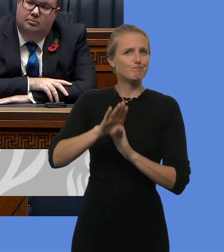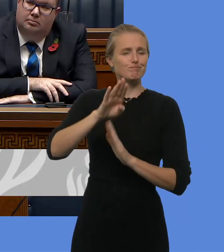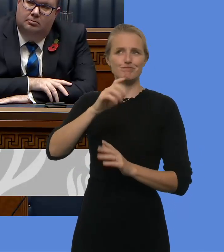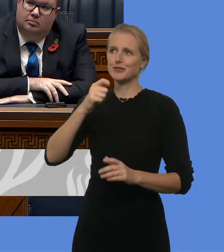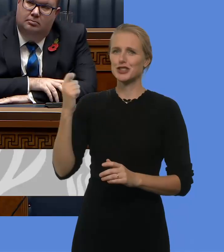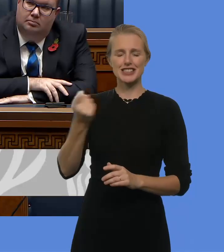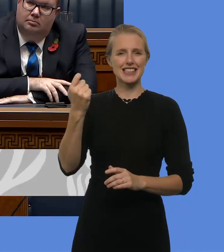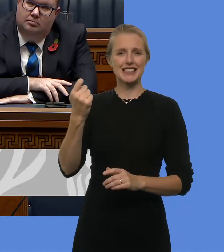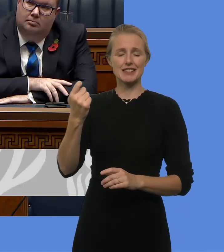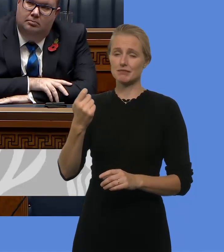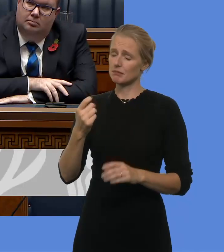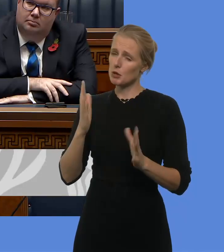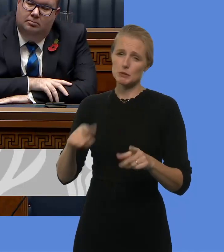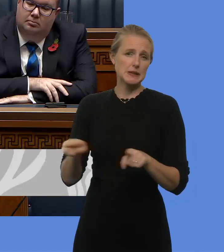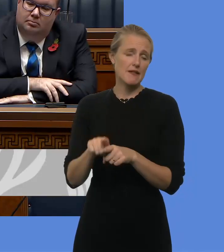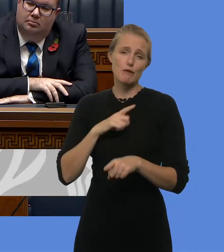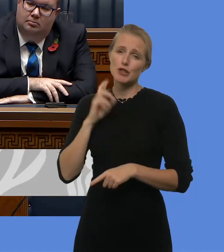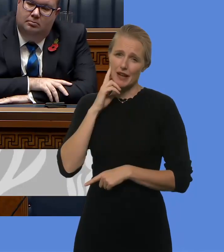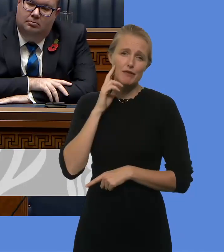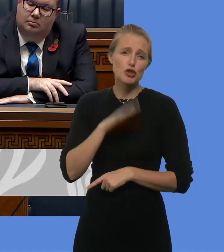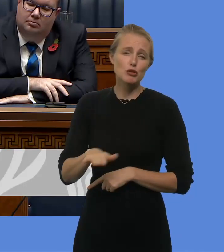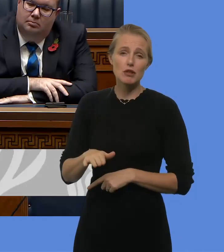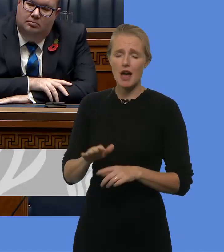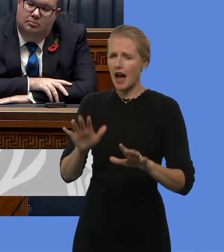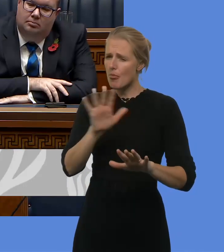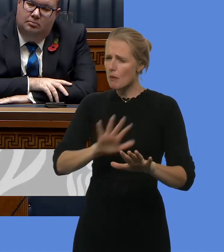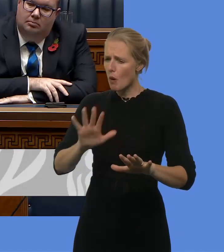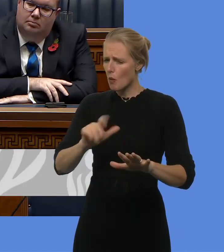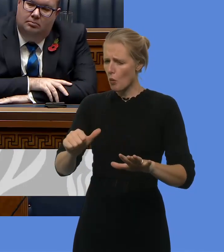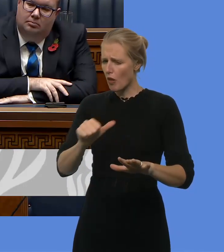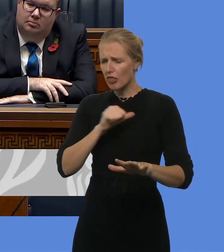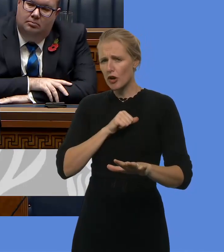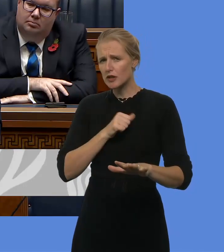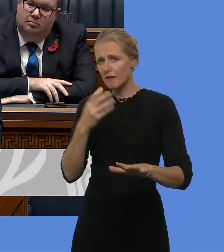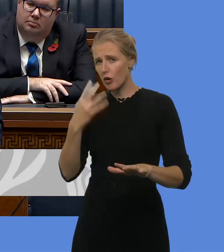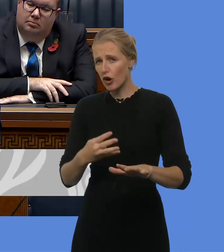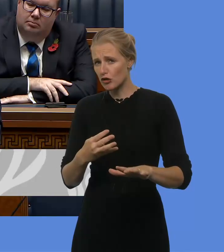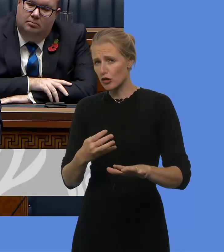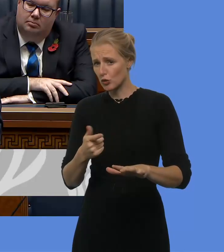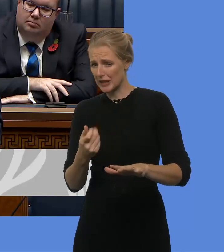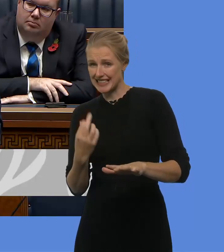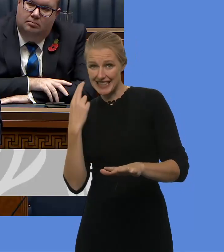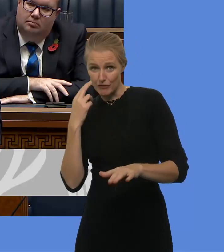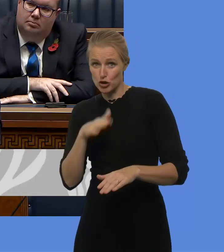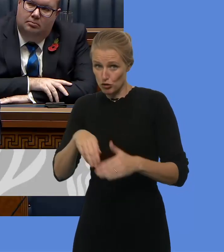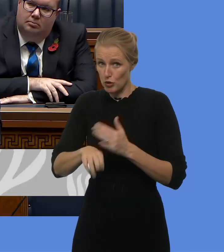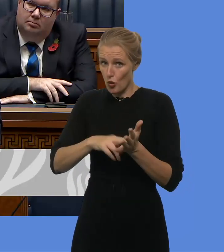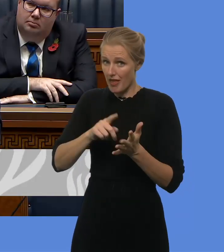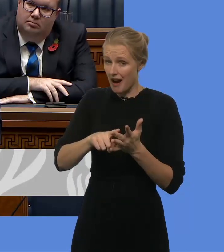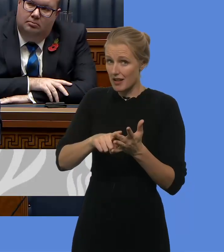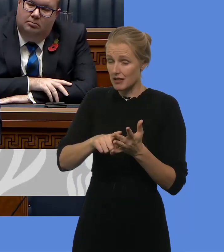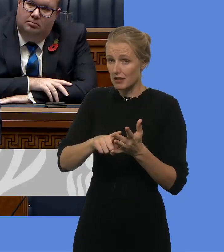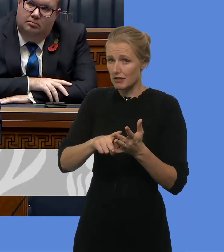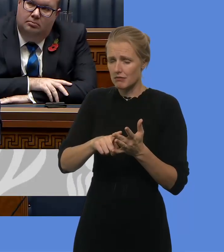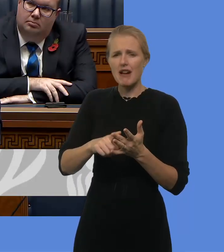hearing loss. Currently there are at least 1,428 deaf children in Northern Ireland, and they are supported by a